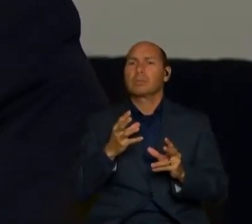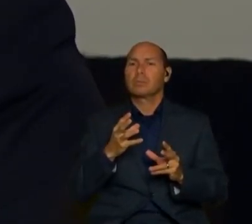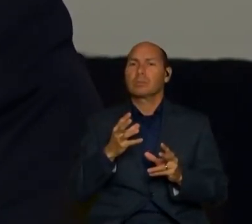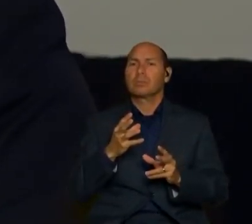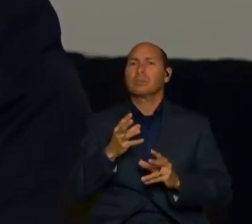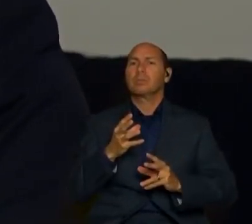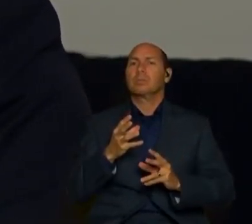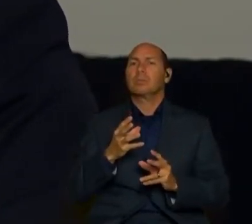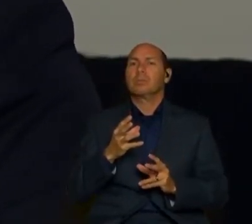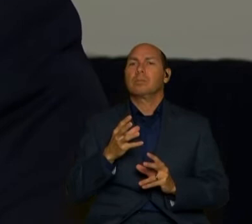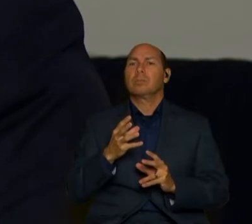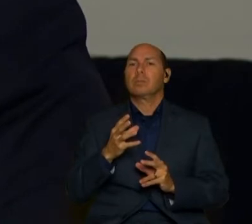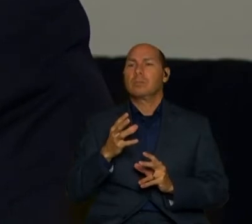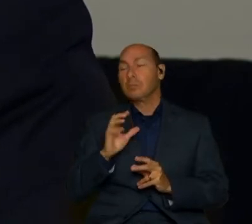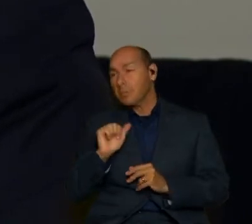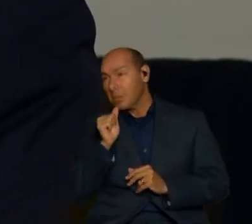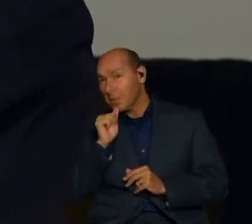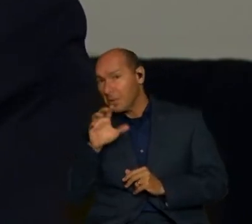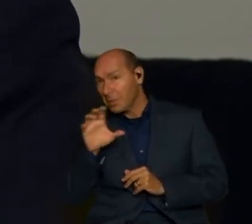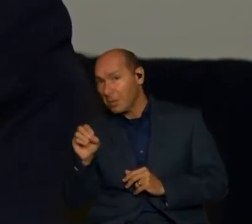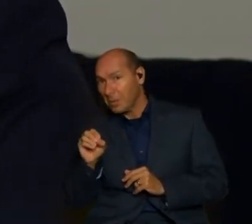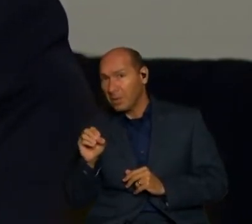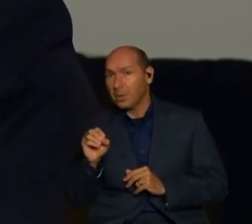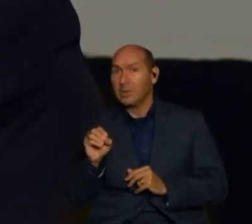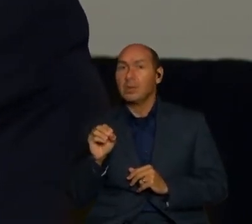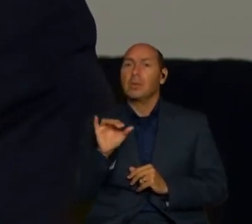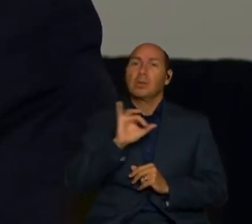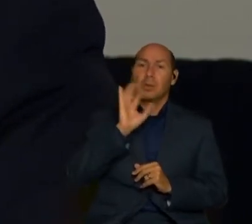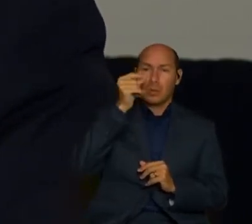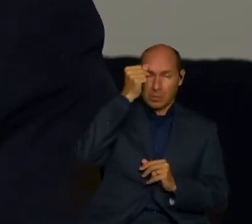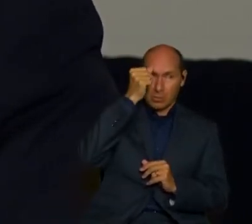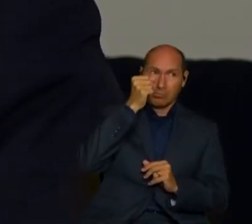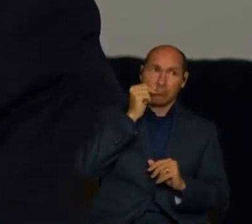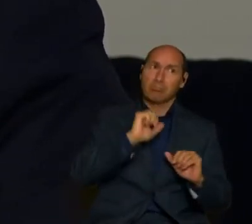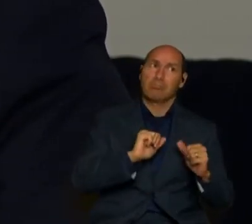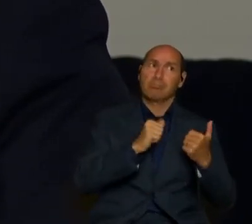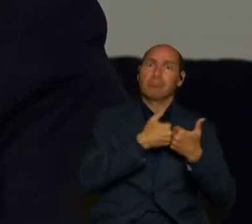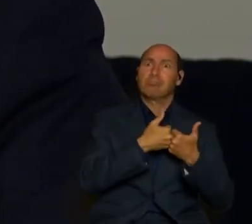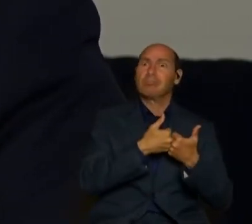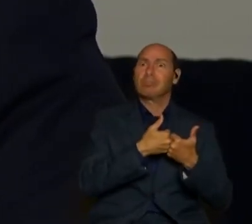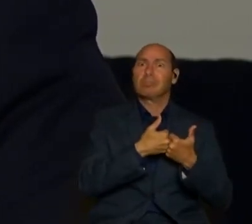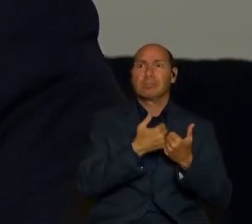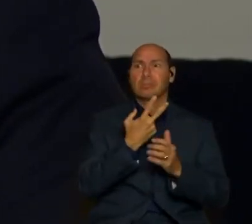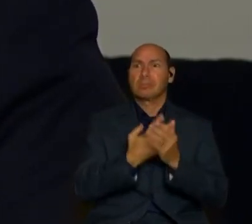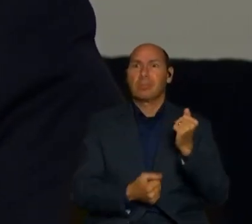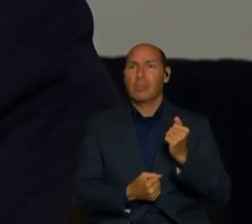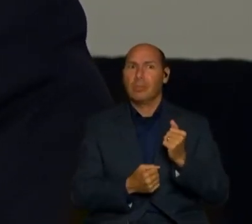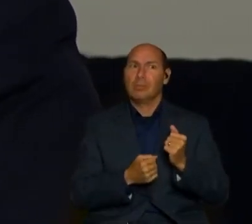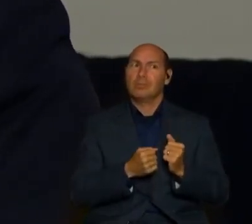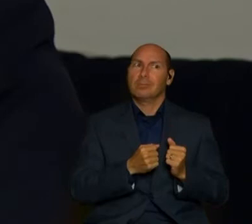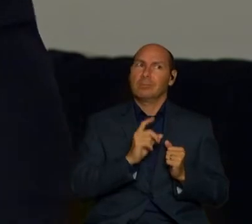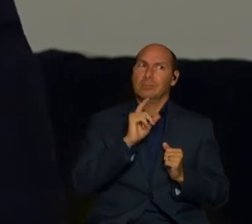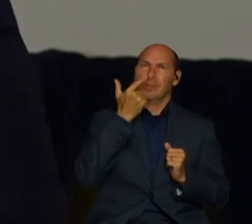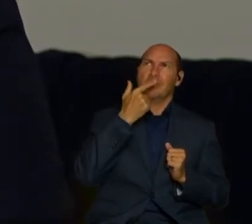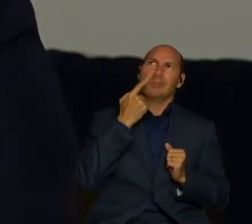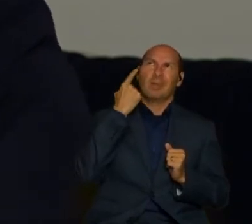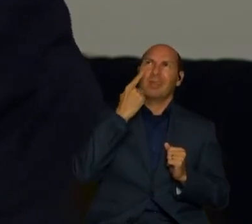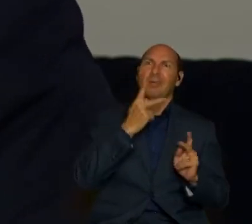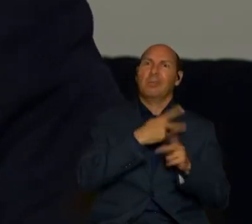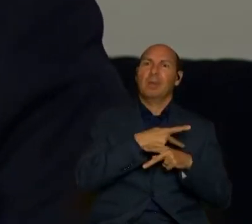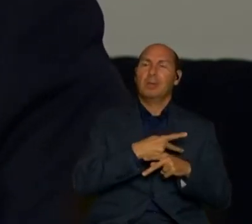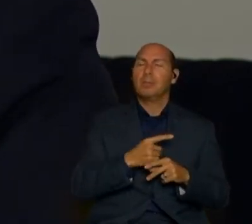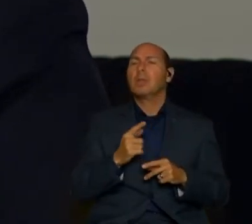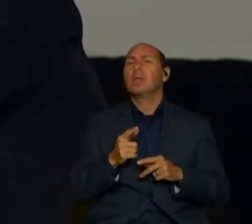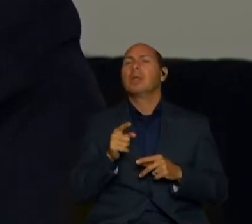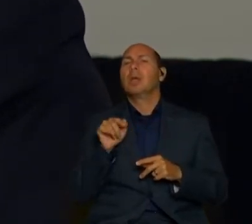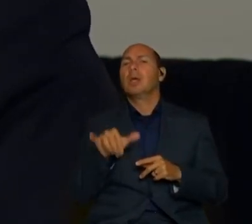as challenging opportunities in the government, particularly in the government of Puerto Rico. And there are many, you don't have to be here for 30